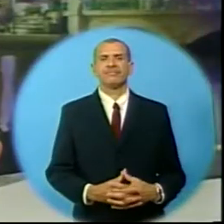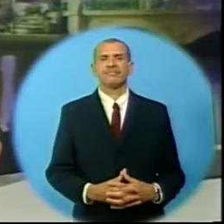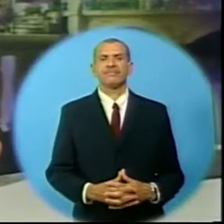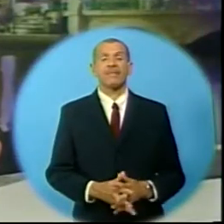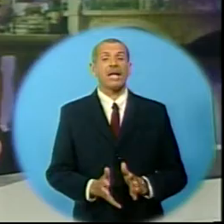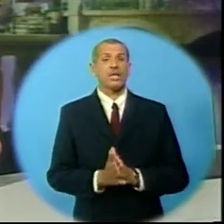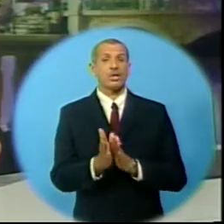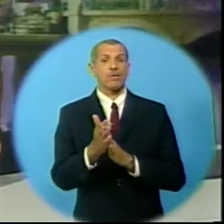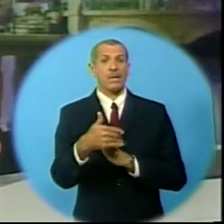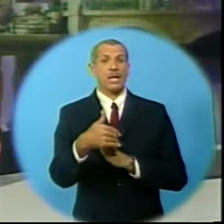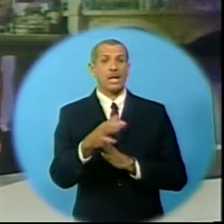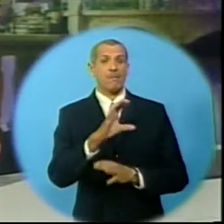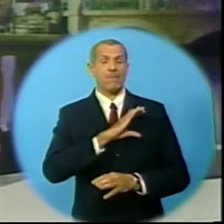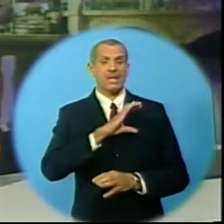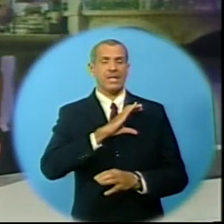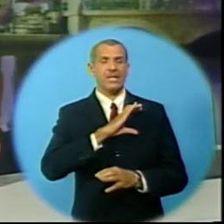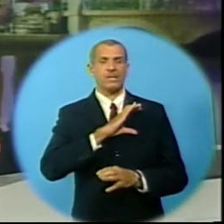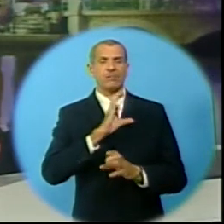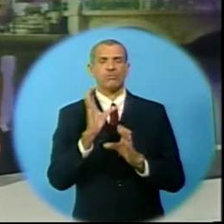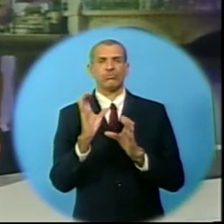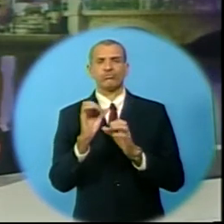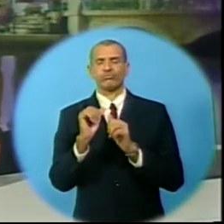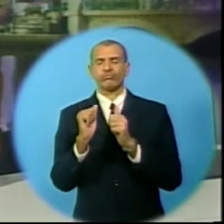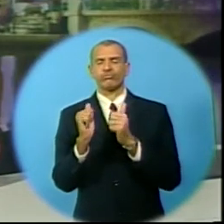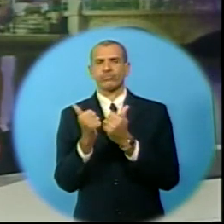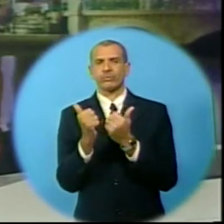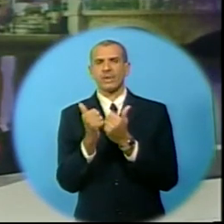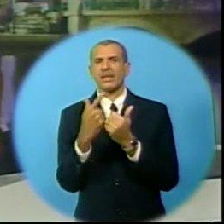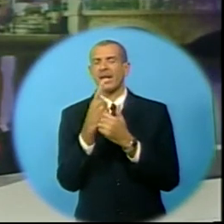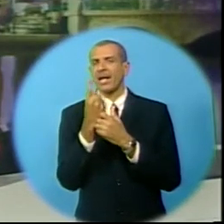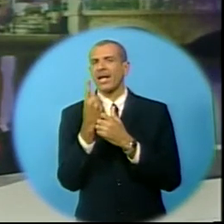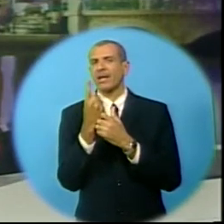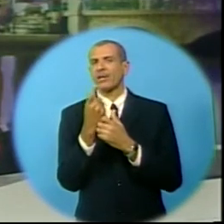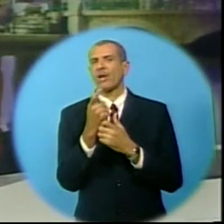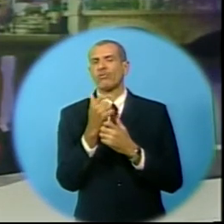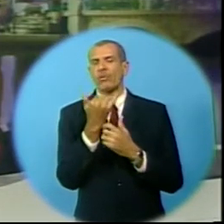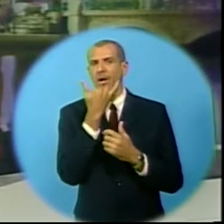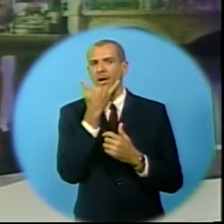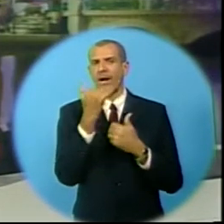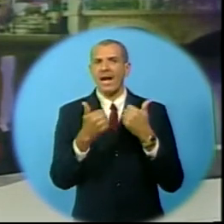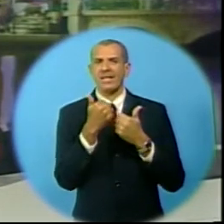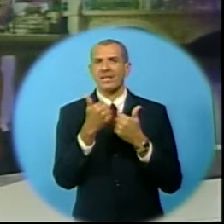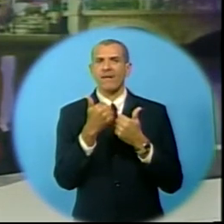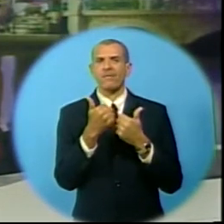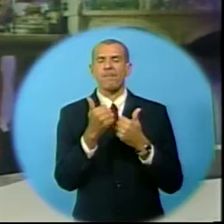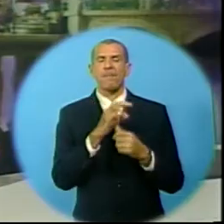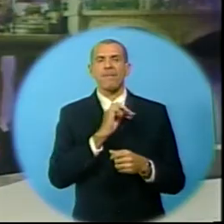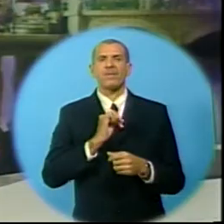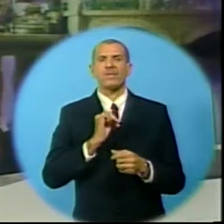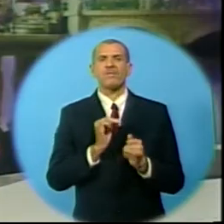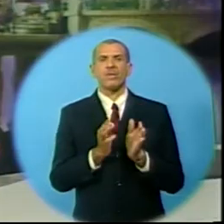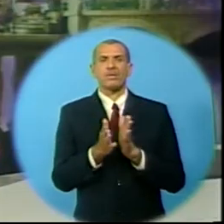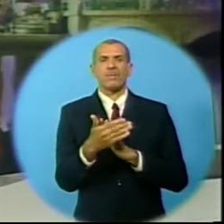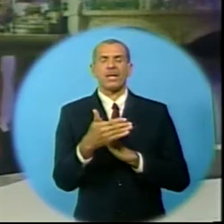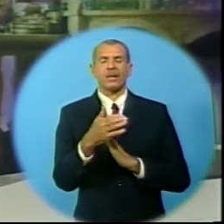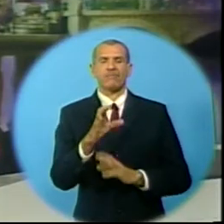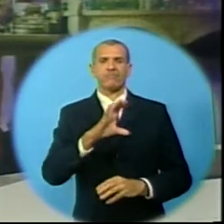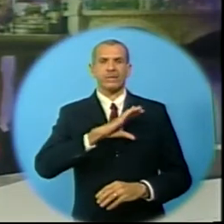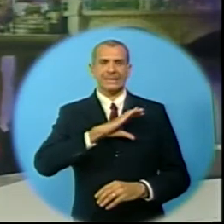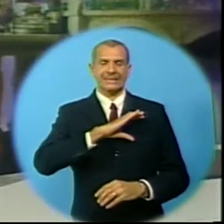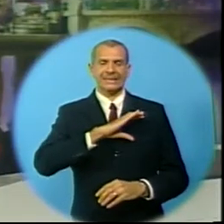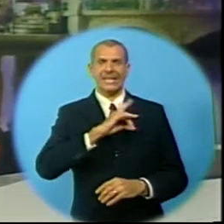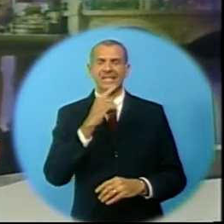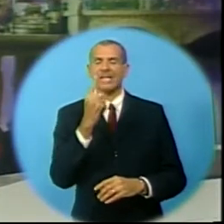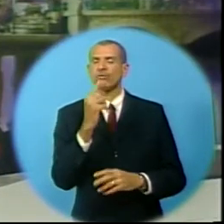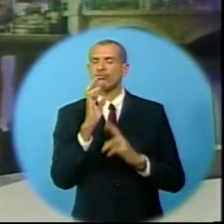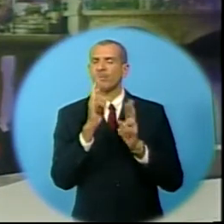The Jamaica Police Federation has condemned unlawful or corrupt acts committed by members of the Jamaica Constabulary Force. This comes amid reports